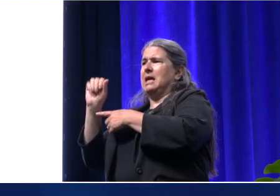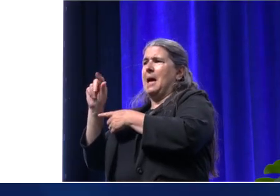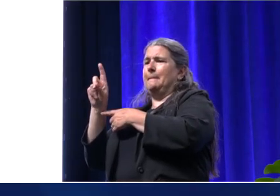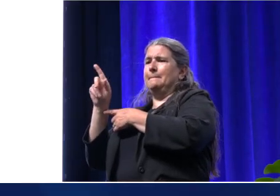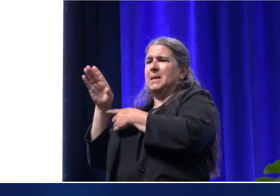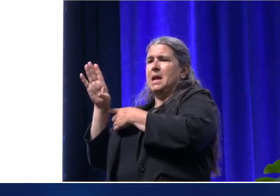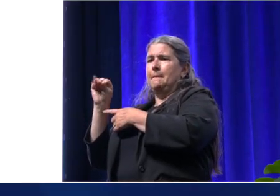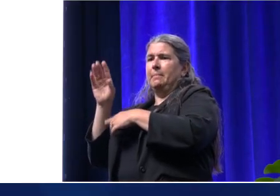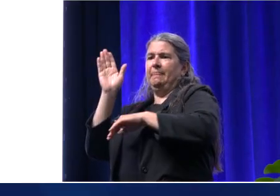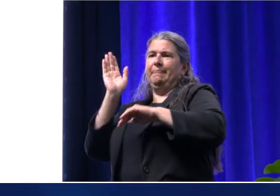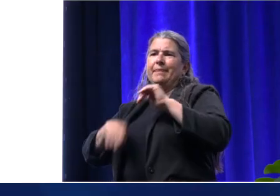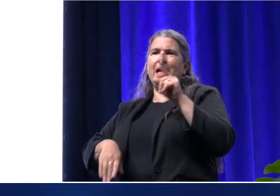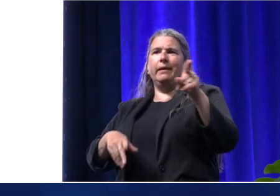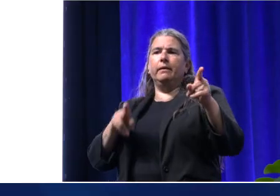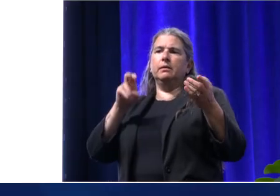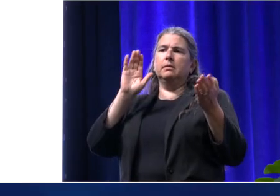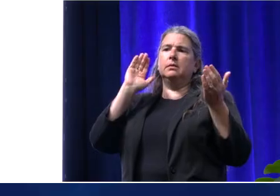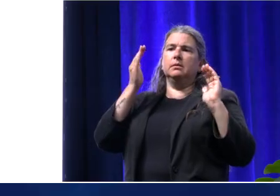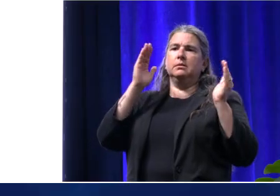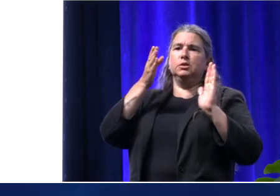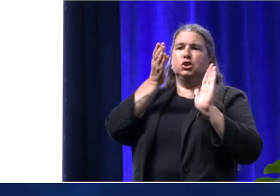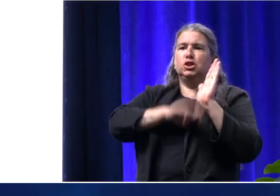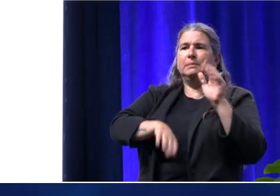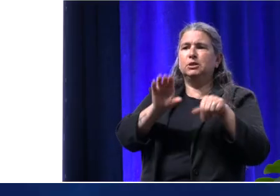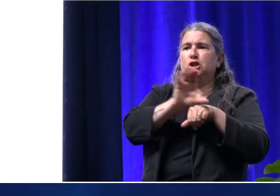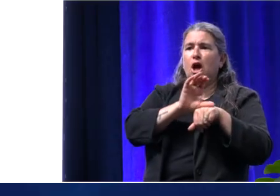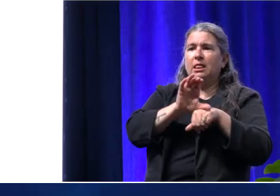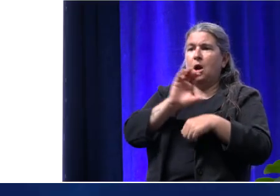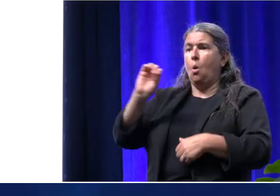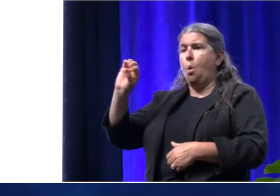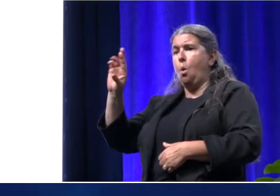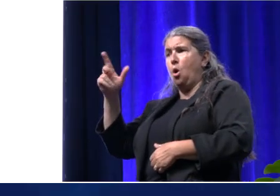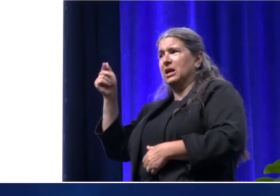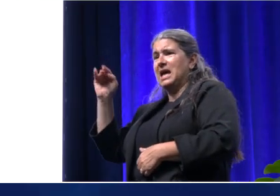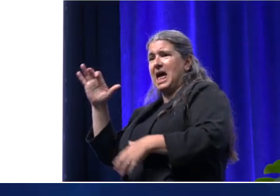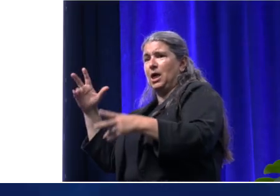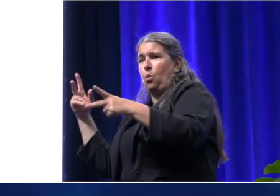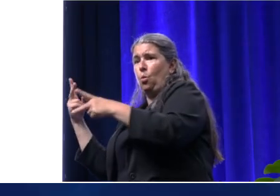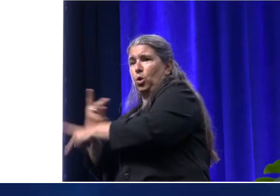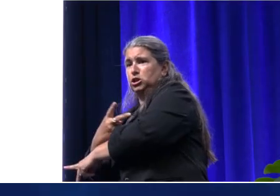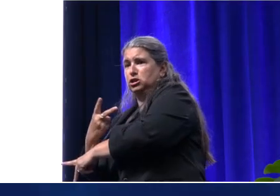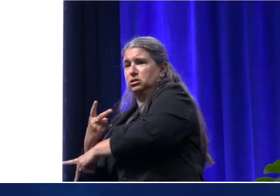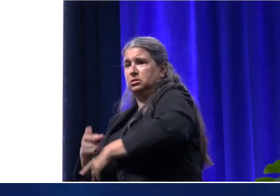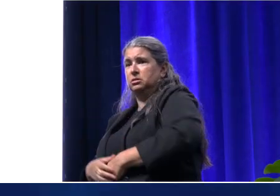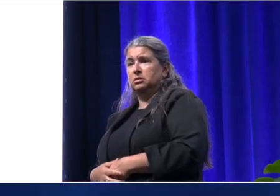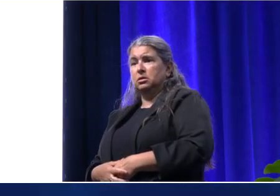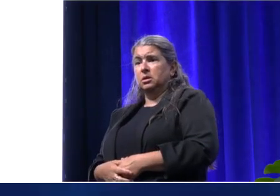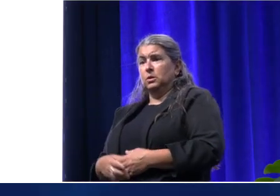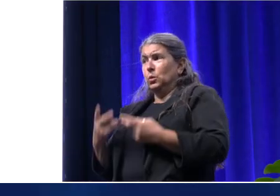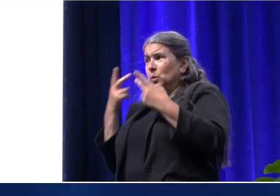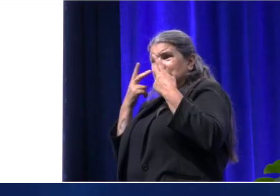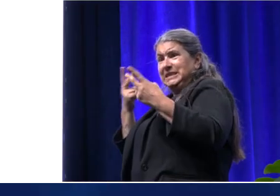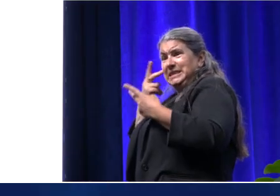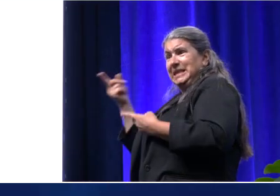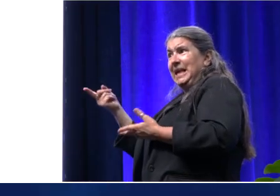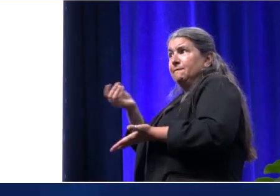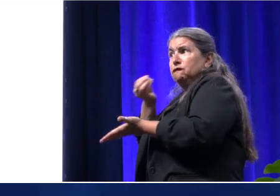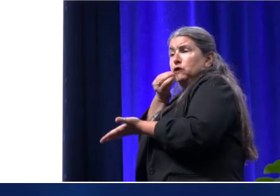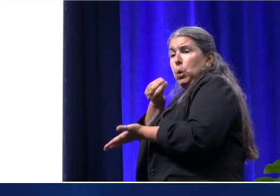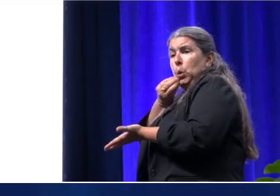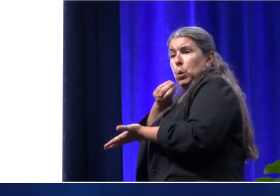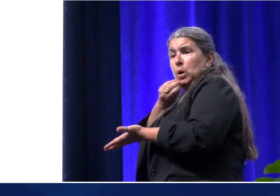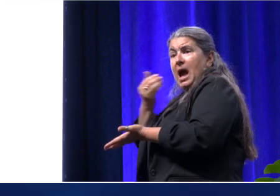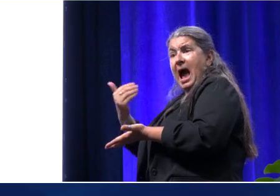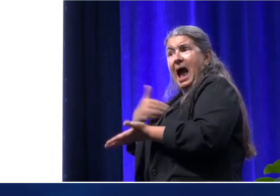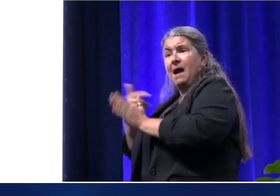this is happening in the regulated food supply, why are we surprised when the same things happen in the unregulated drug supply? It's the